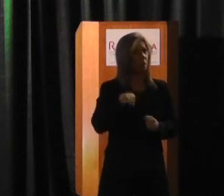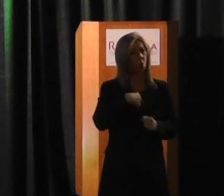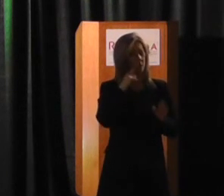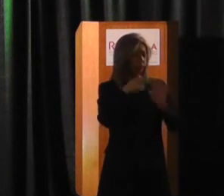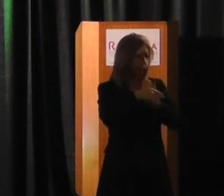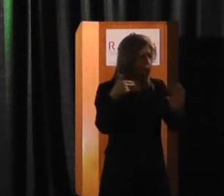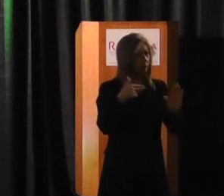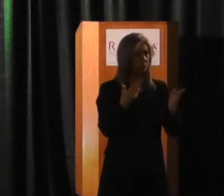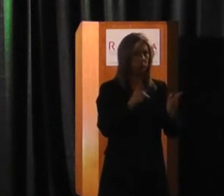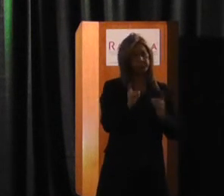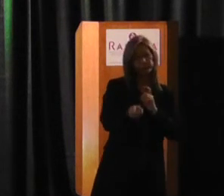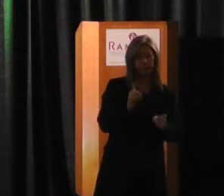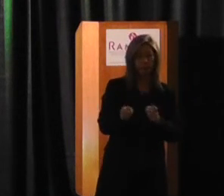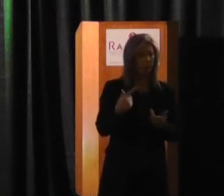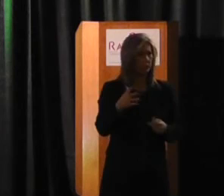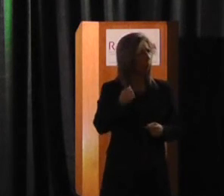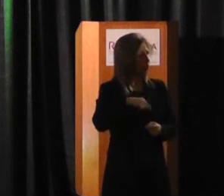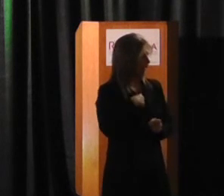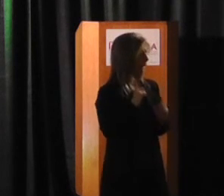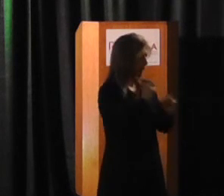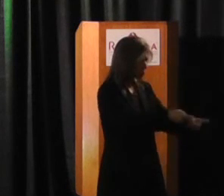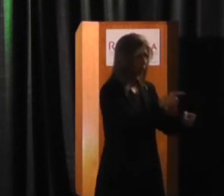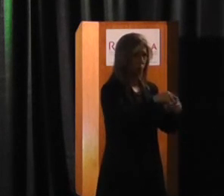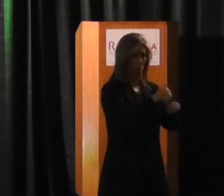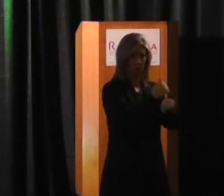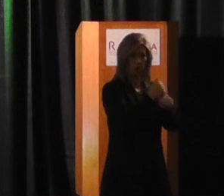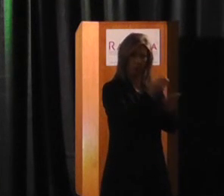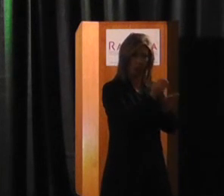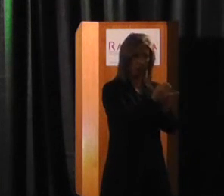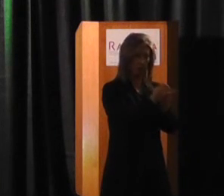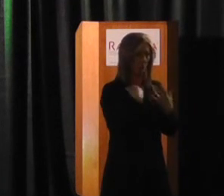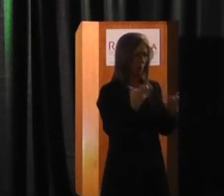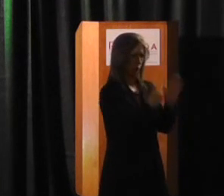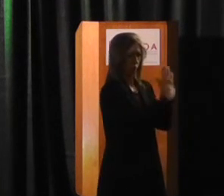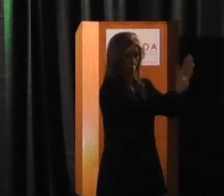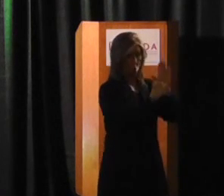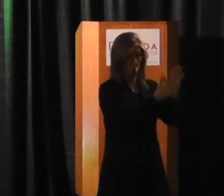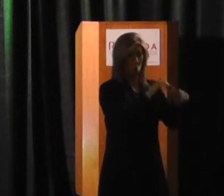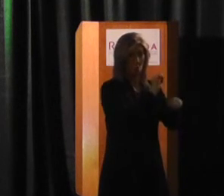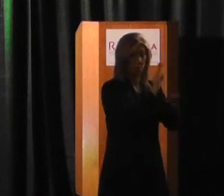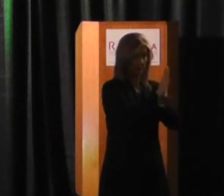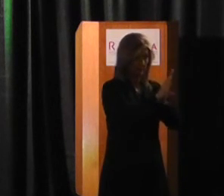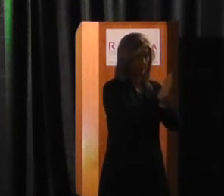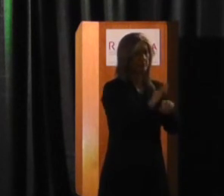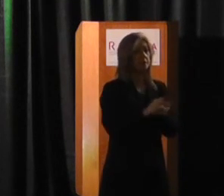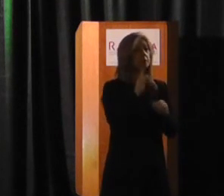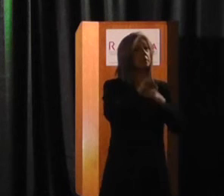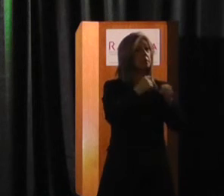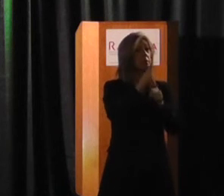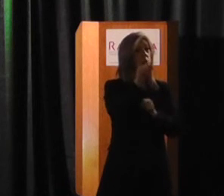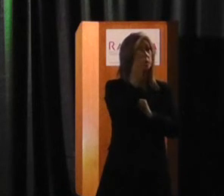We contribute to the Alberta economy. And in an effort to showcase this market to employers, in 2014, we began cash mobbing